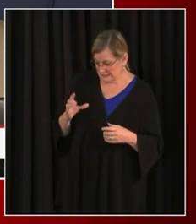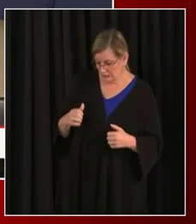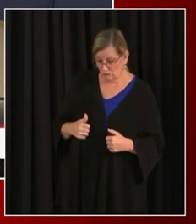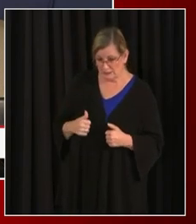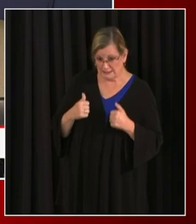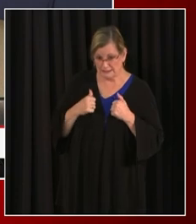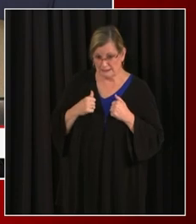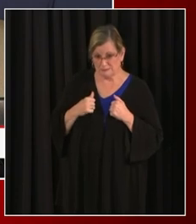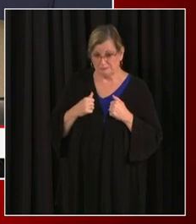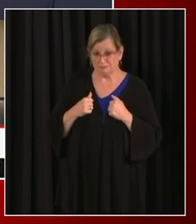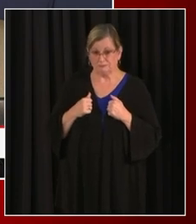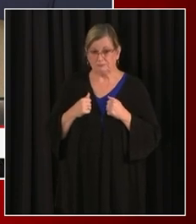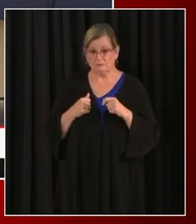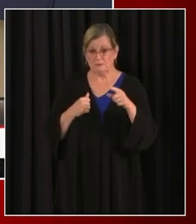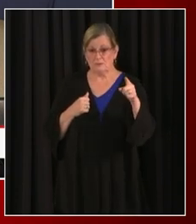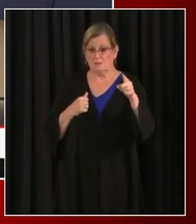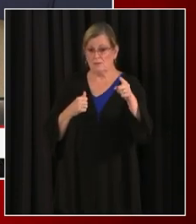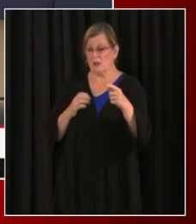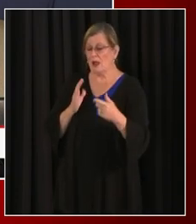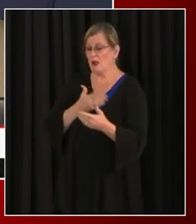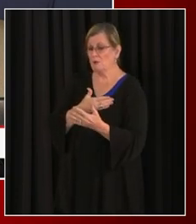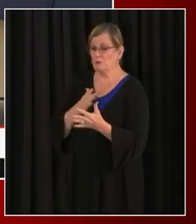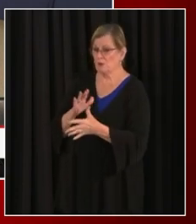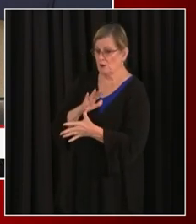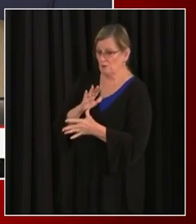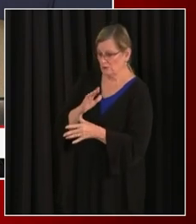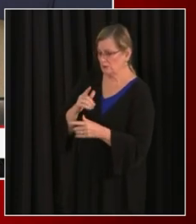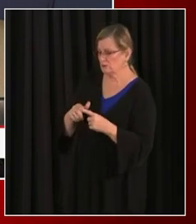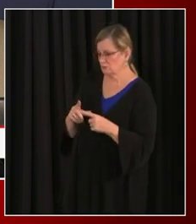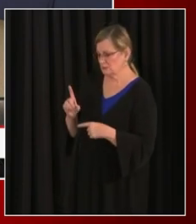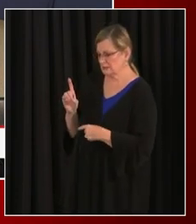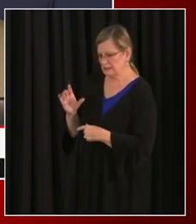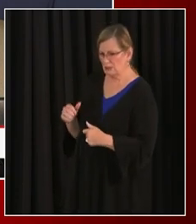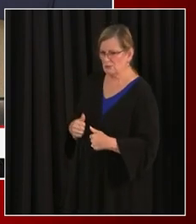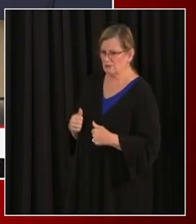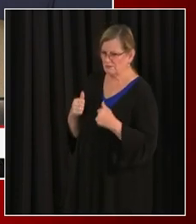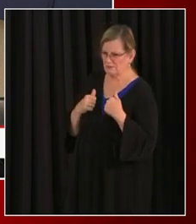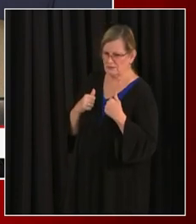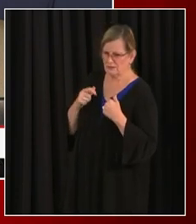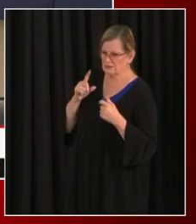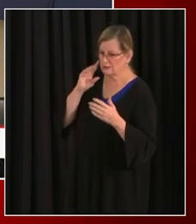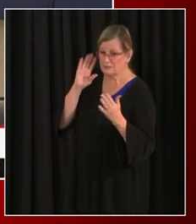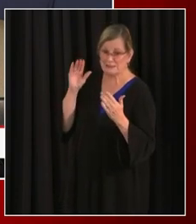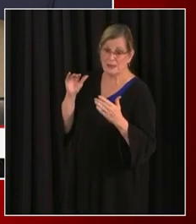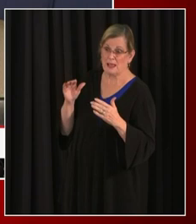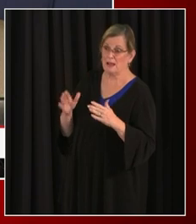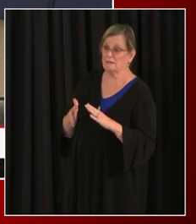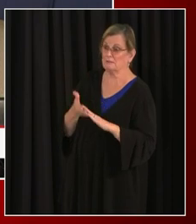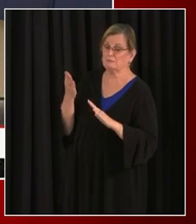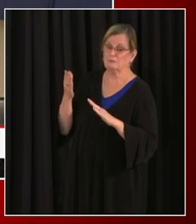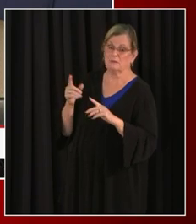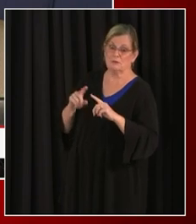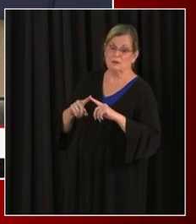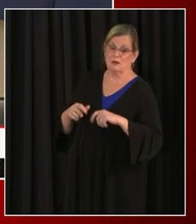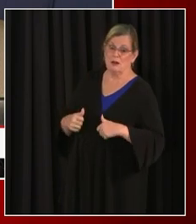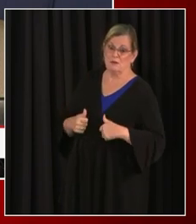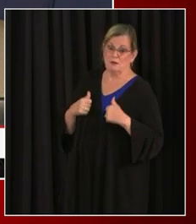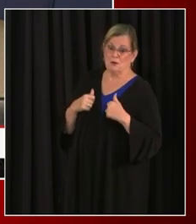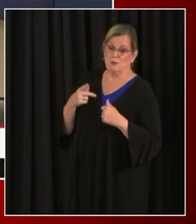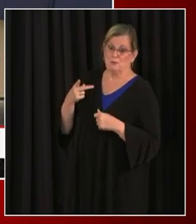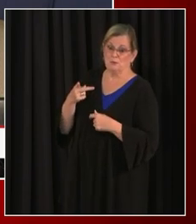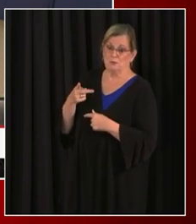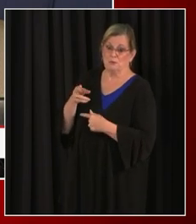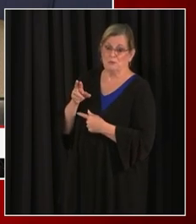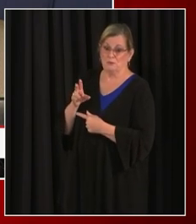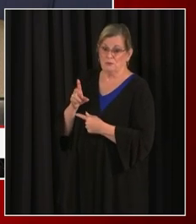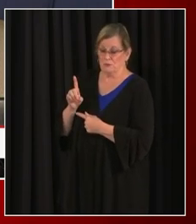Our priority is to serve district residents, and we fully expect that once we offer our registration portal, which will be to district